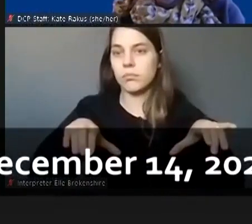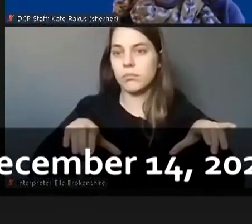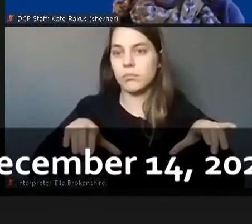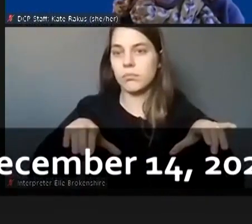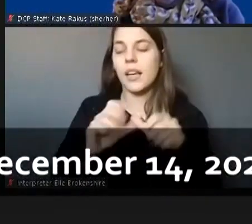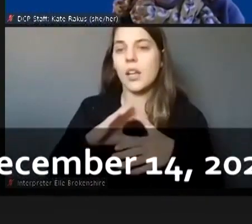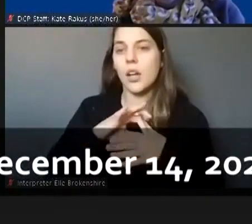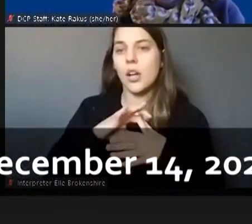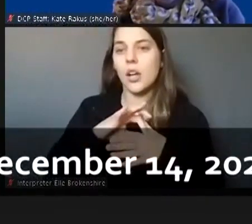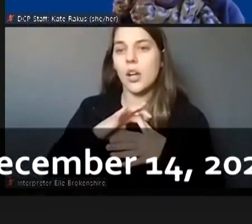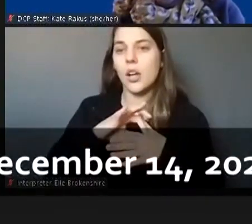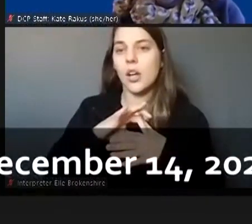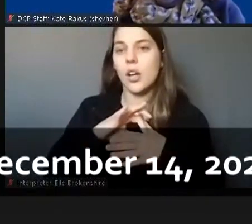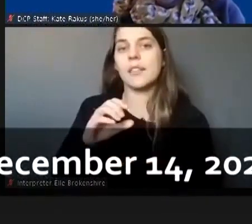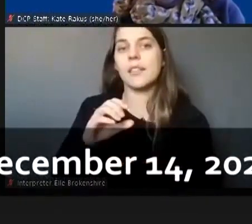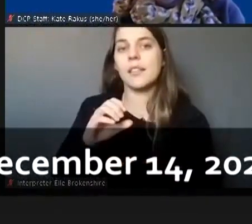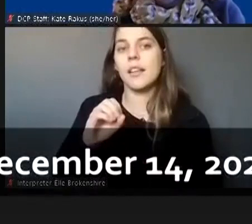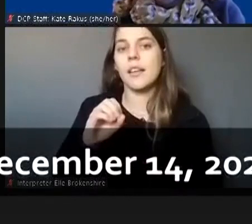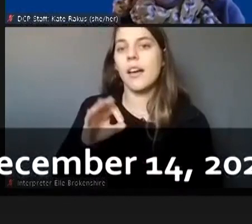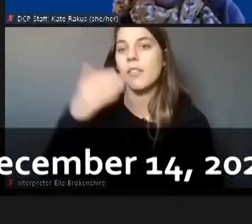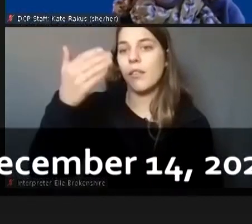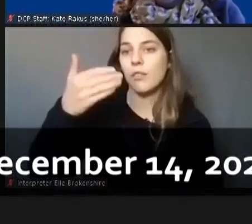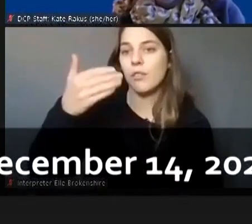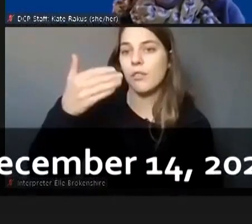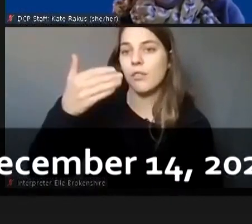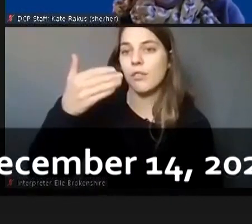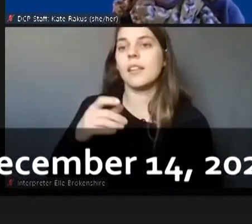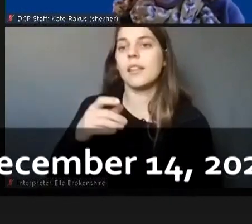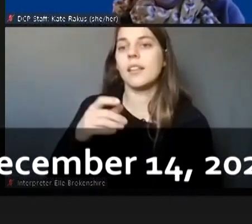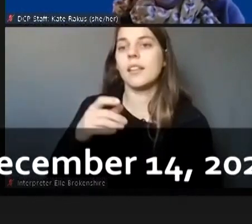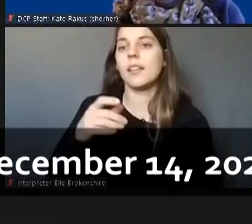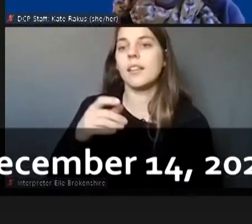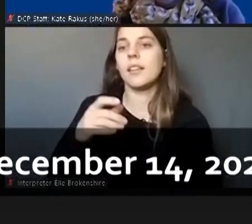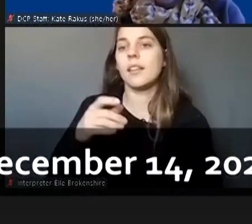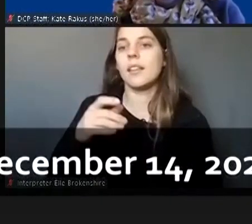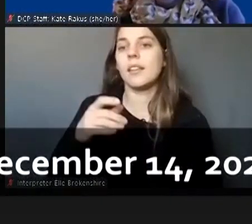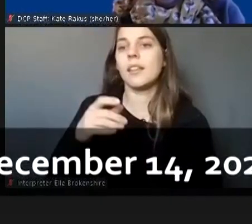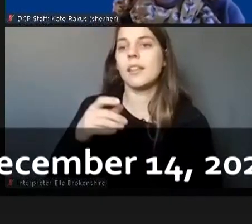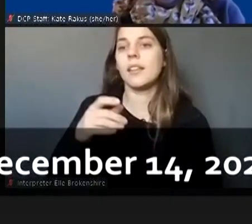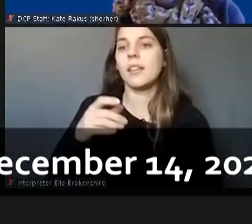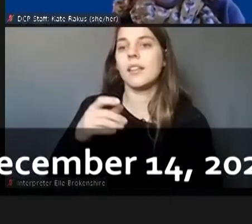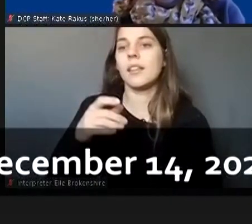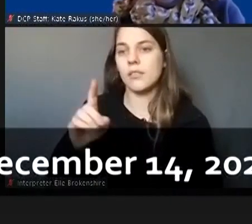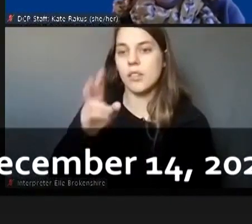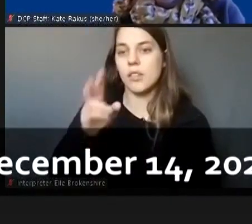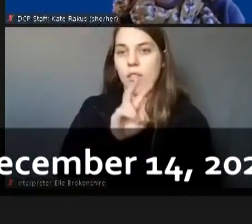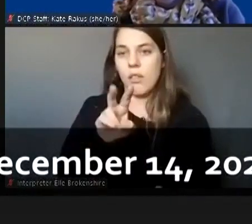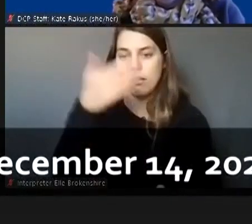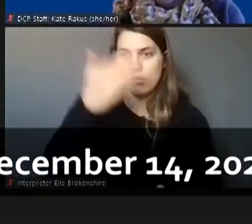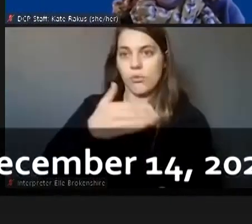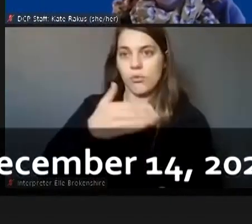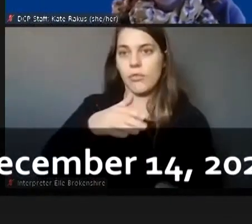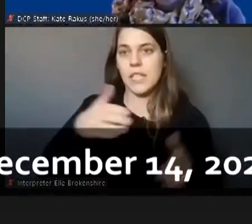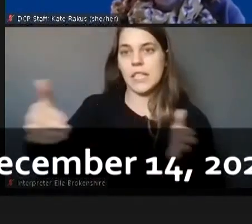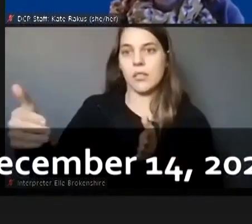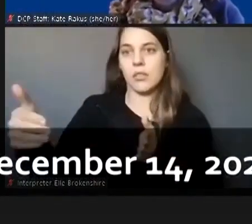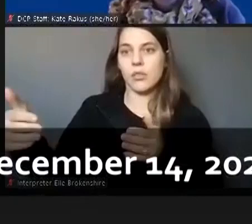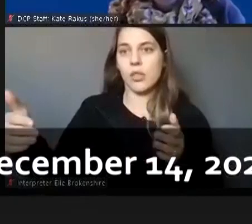context of the front and the rhythm of the front yards facing the street. Next